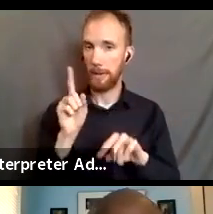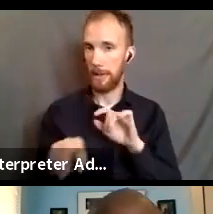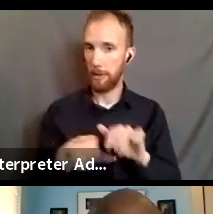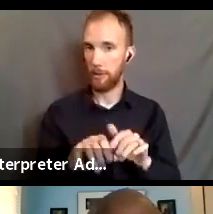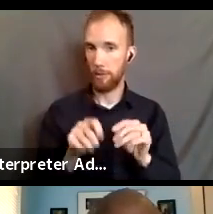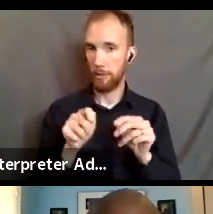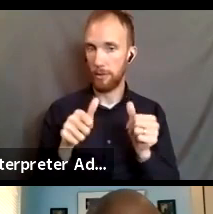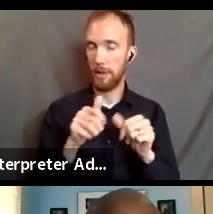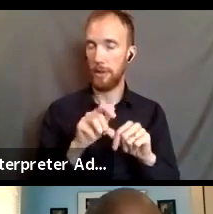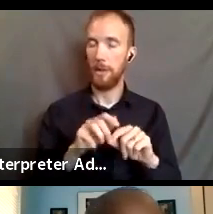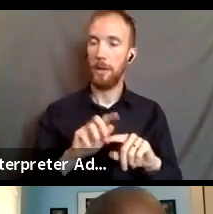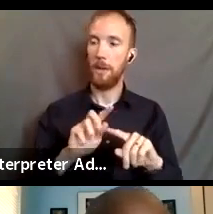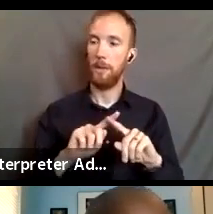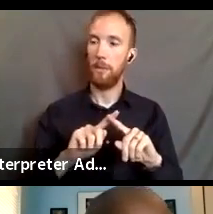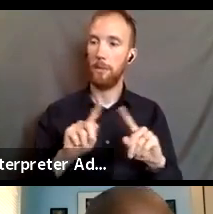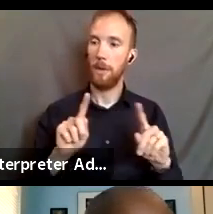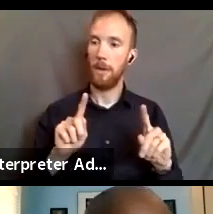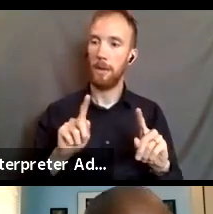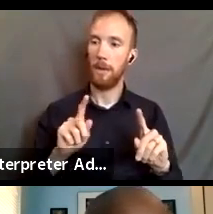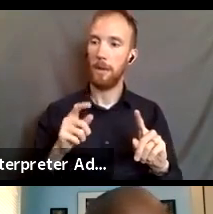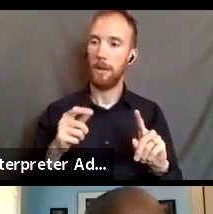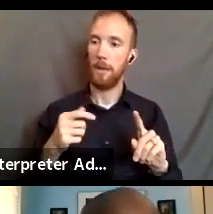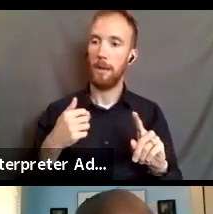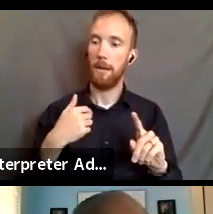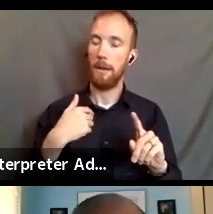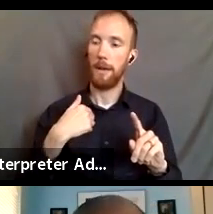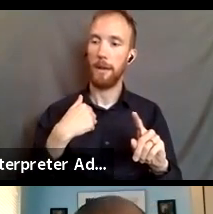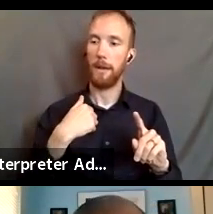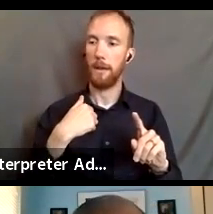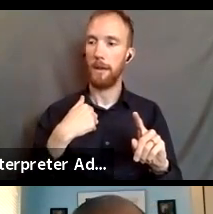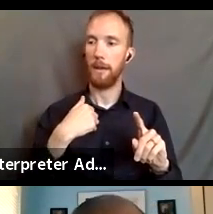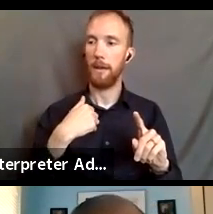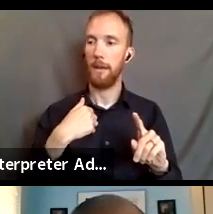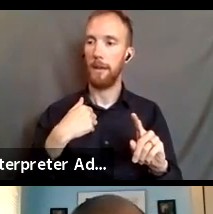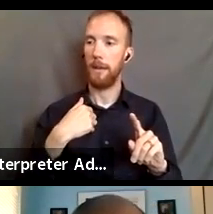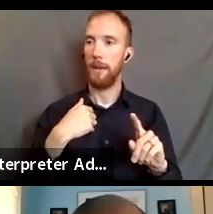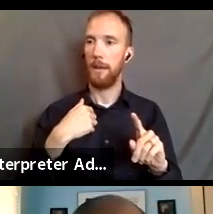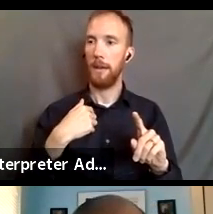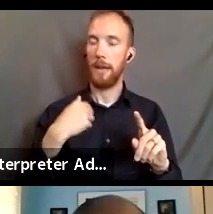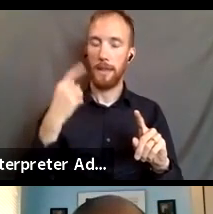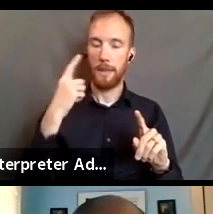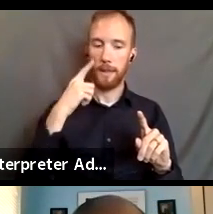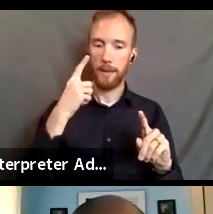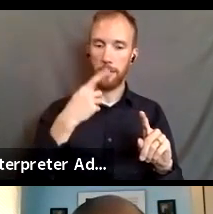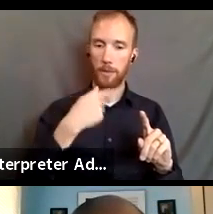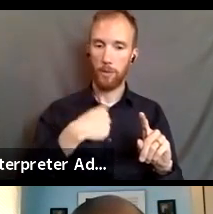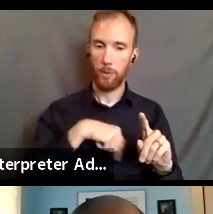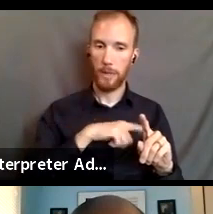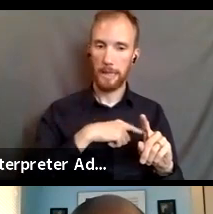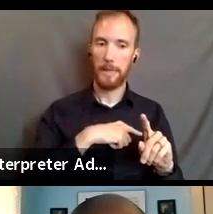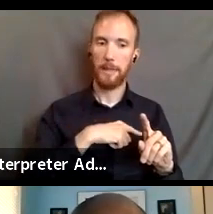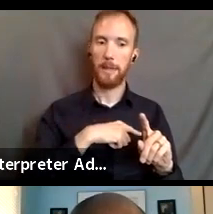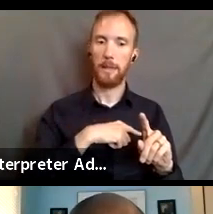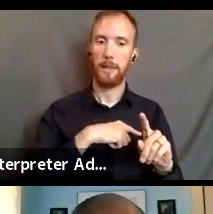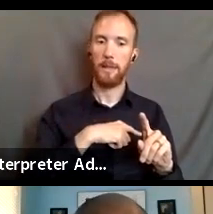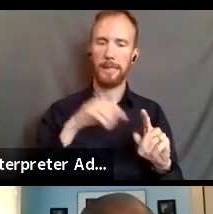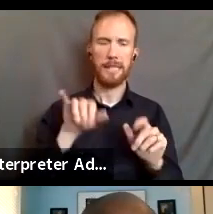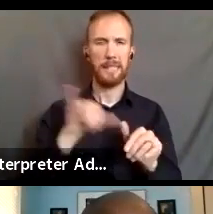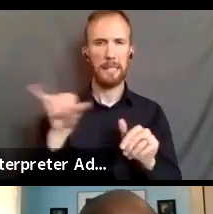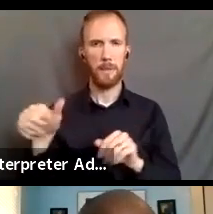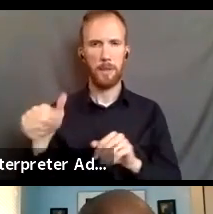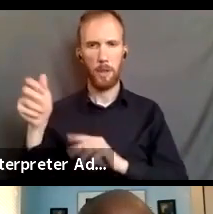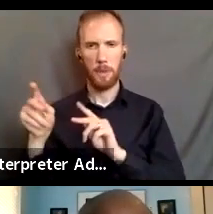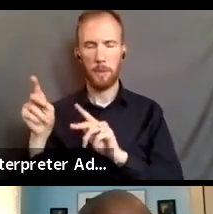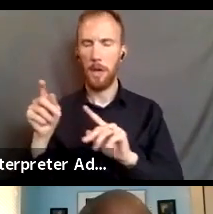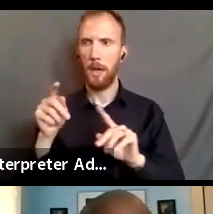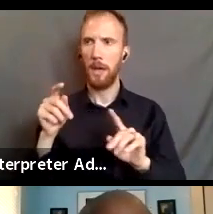just call on us to as people in other sectors have done to think about not just what we're forced to